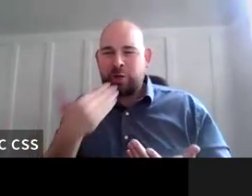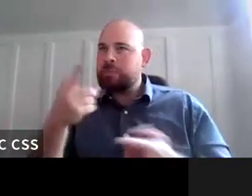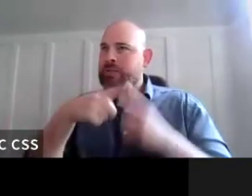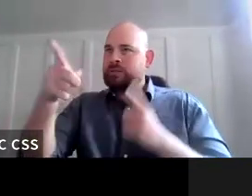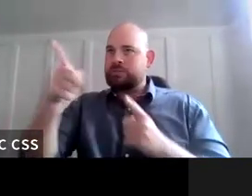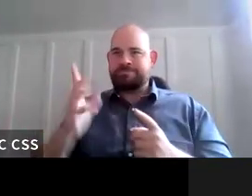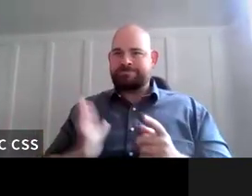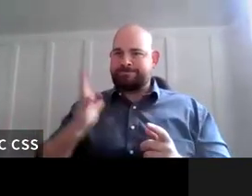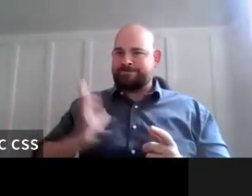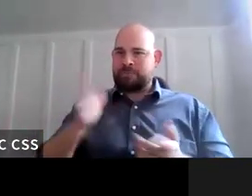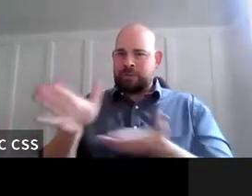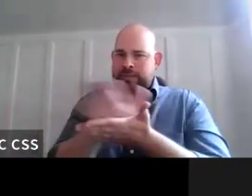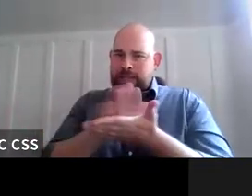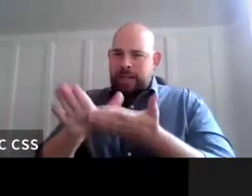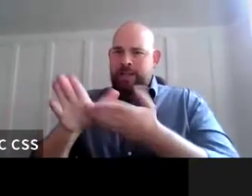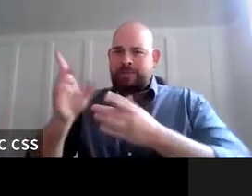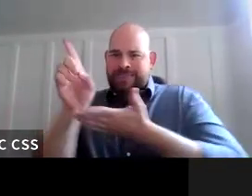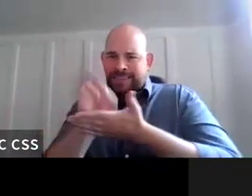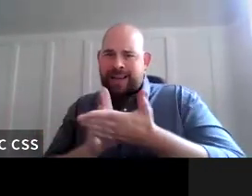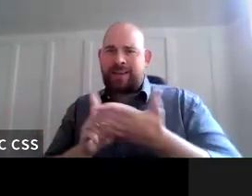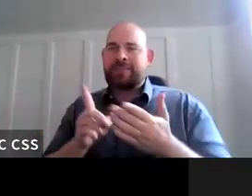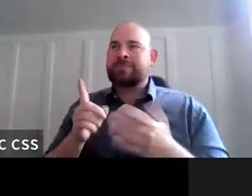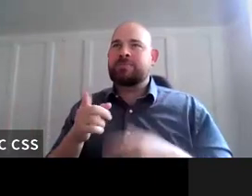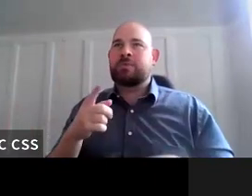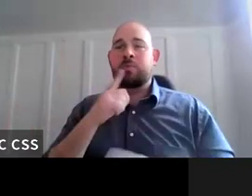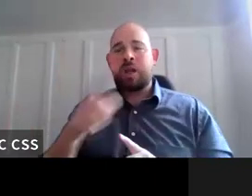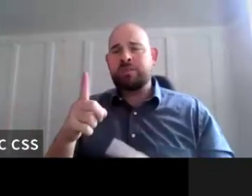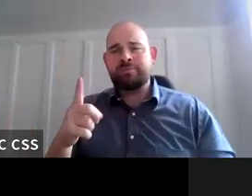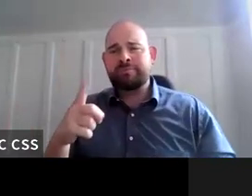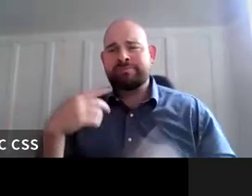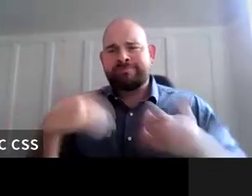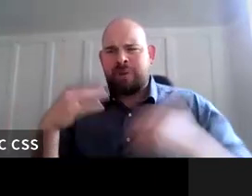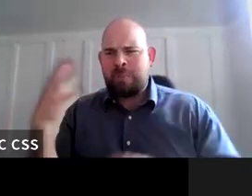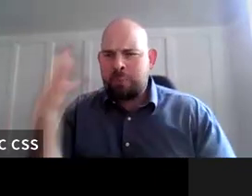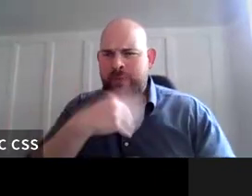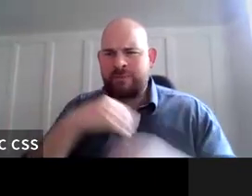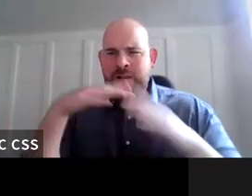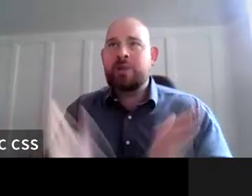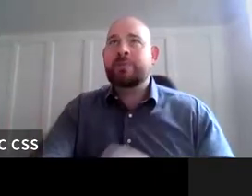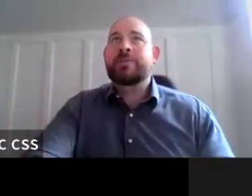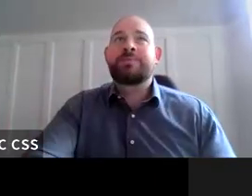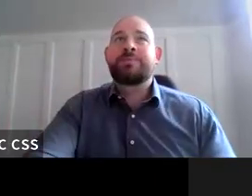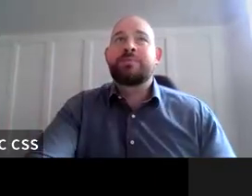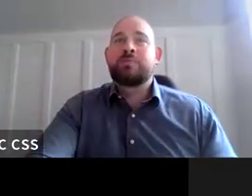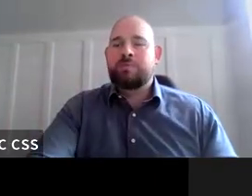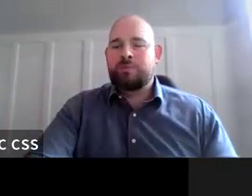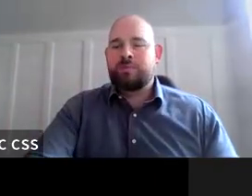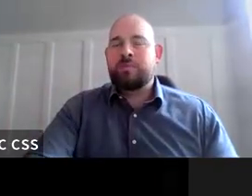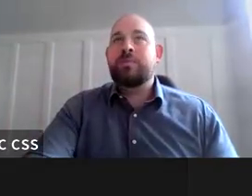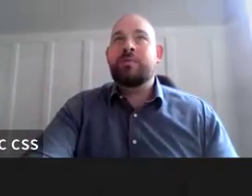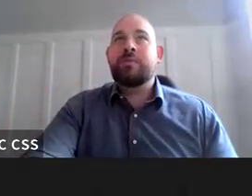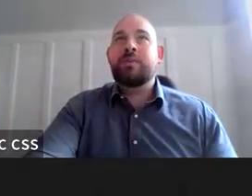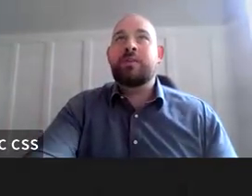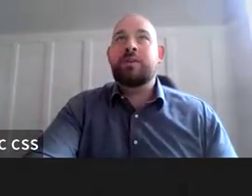ramps, they don't look great, but this one looked really nice. The design of it fit well with the house. It was just a beautiful,